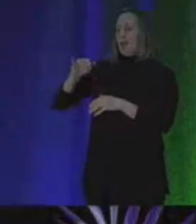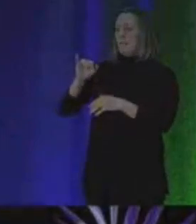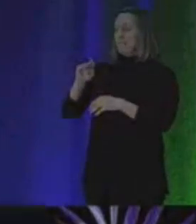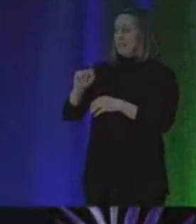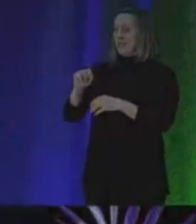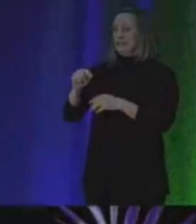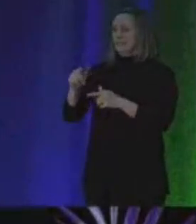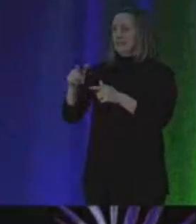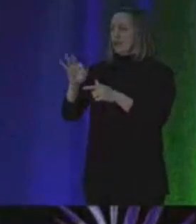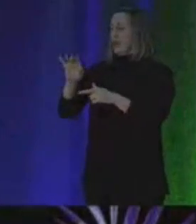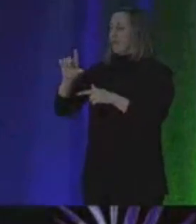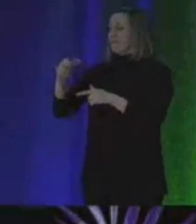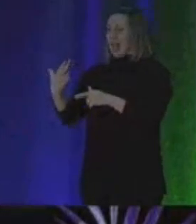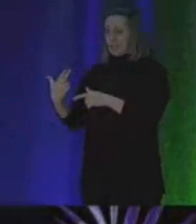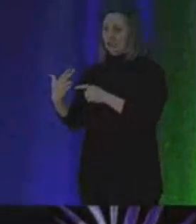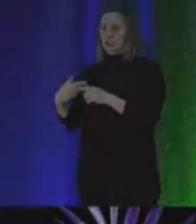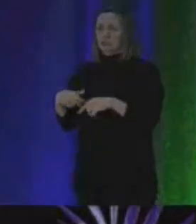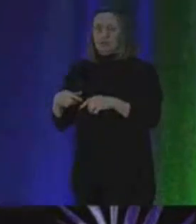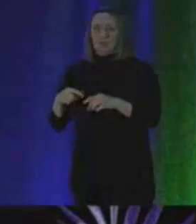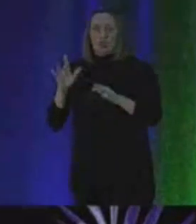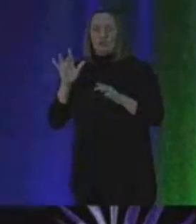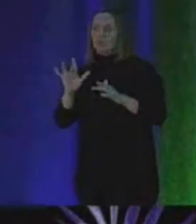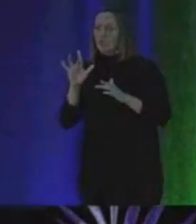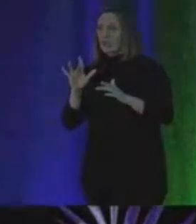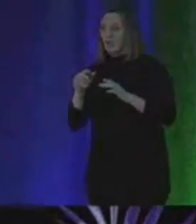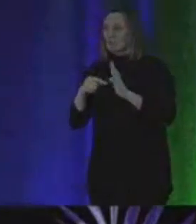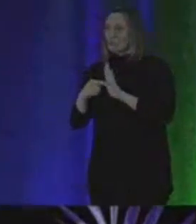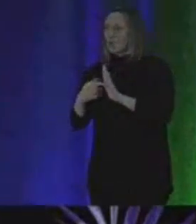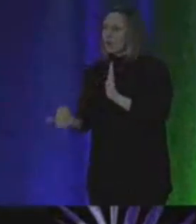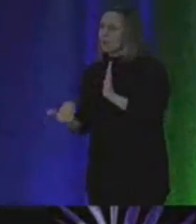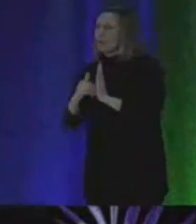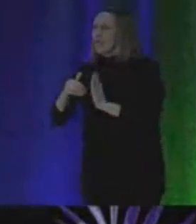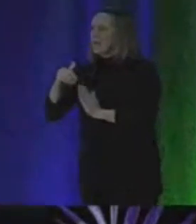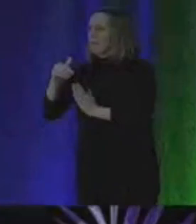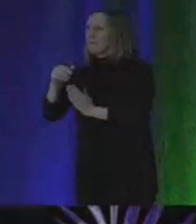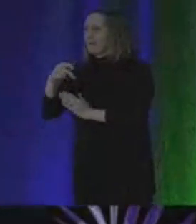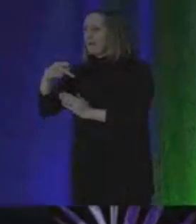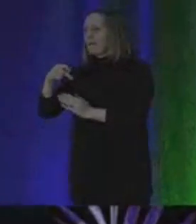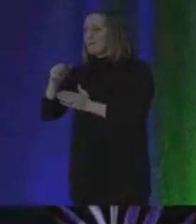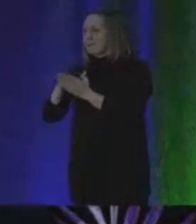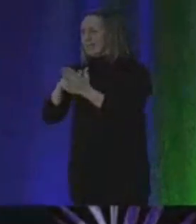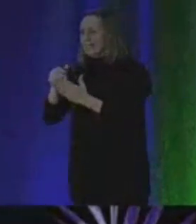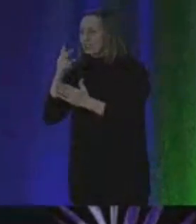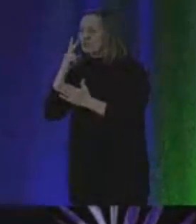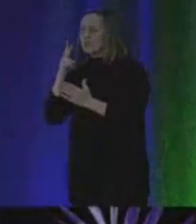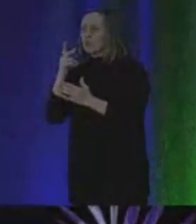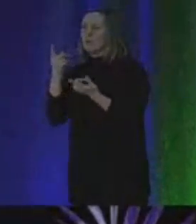on and it'll show when things get repainted. You're getting kind of an idea what's going on underneath the hood.